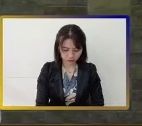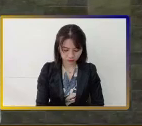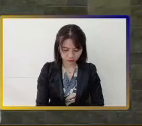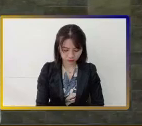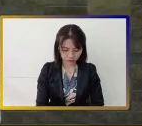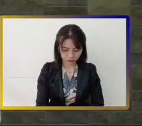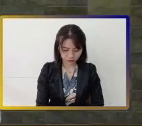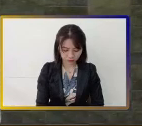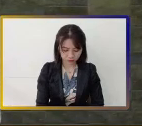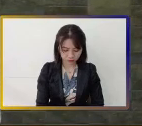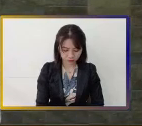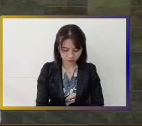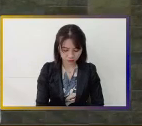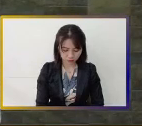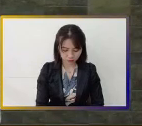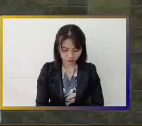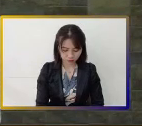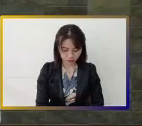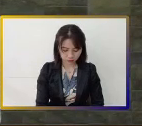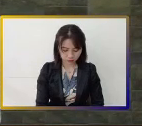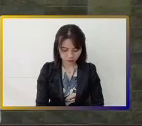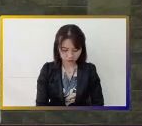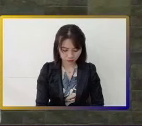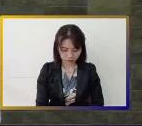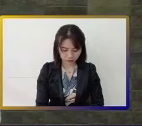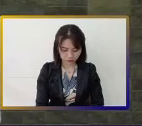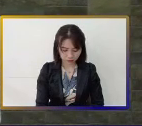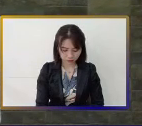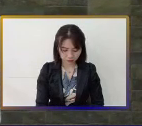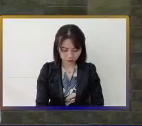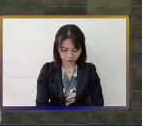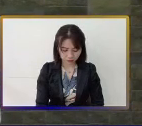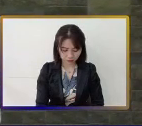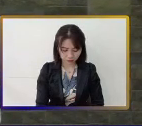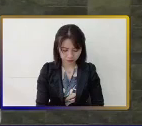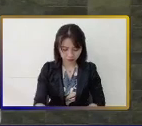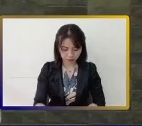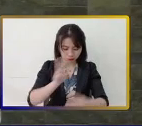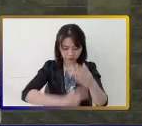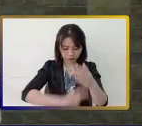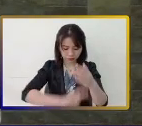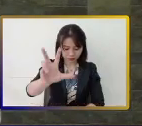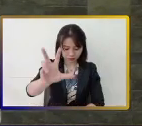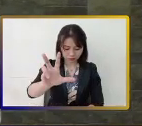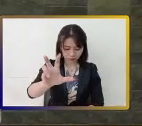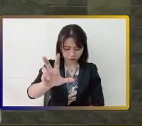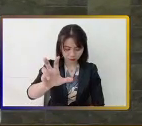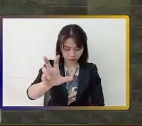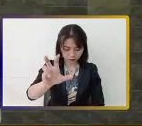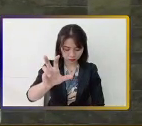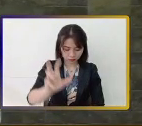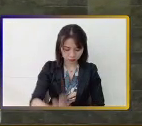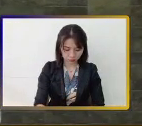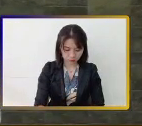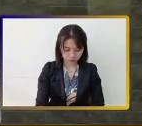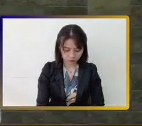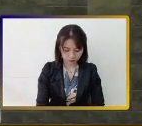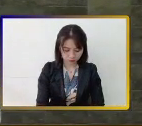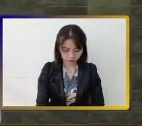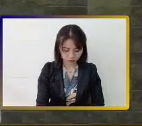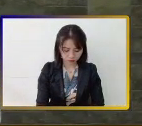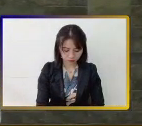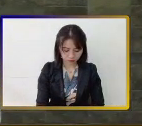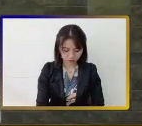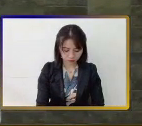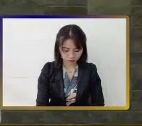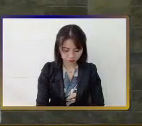art loosed from thine infirmity. And he laid his hands on her, and